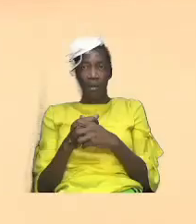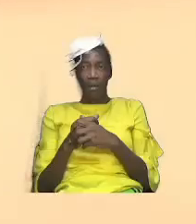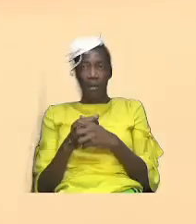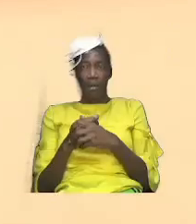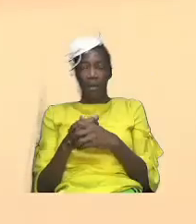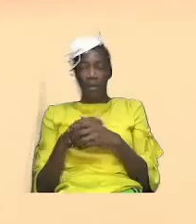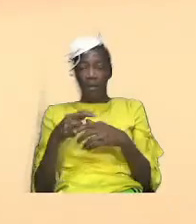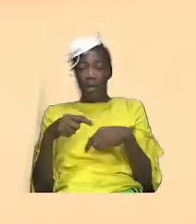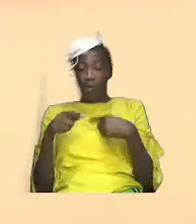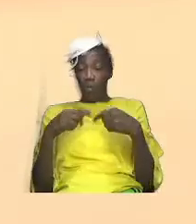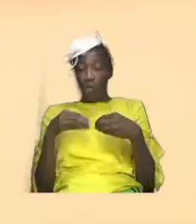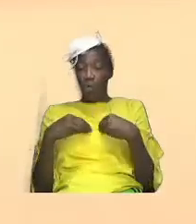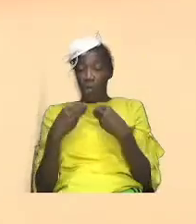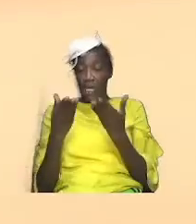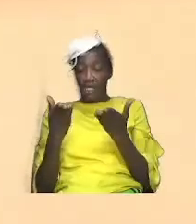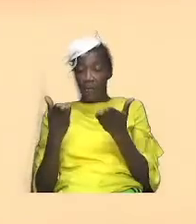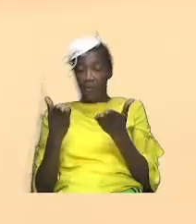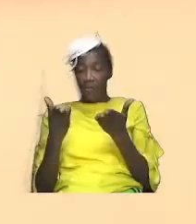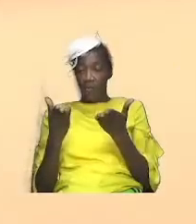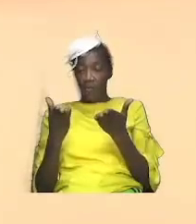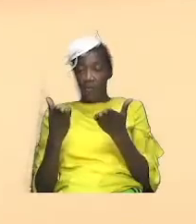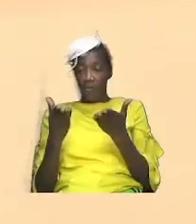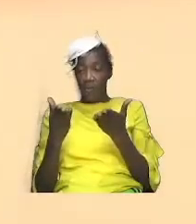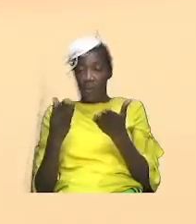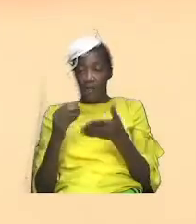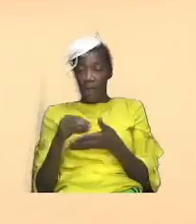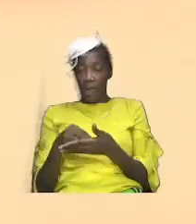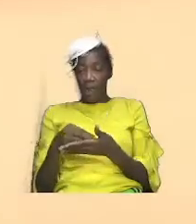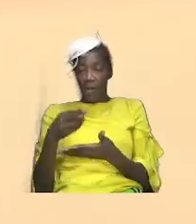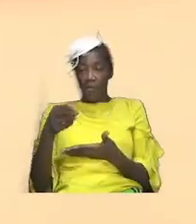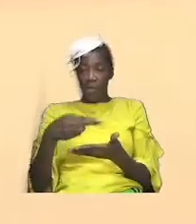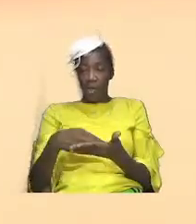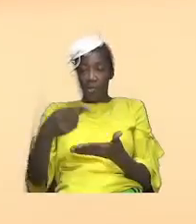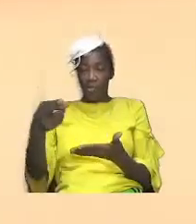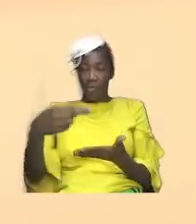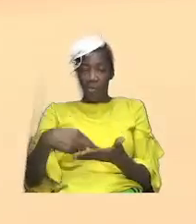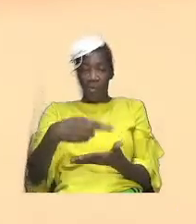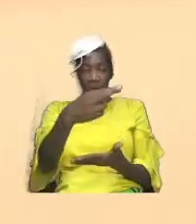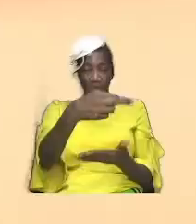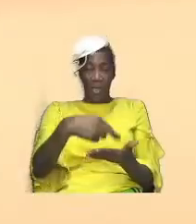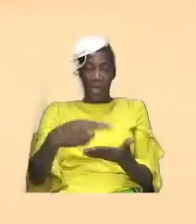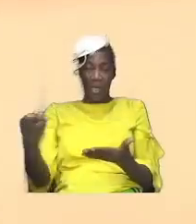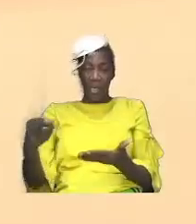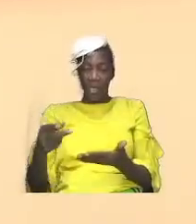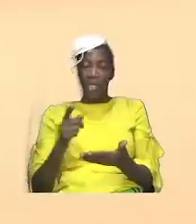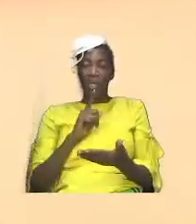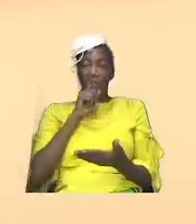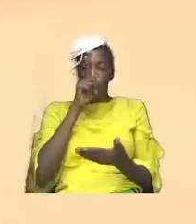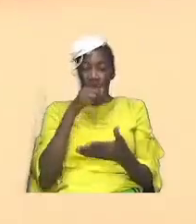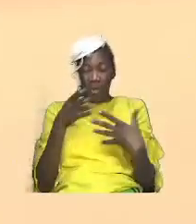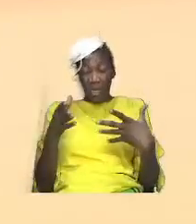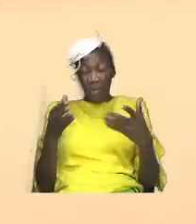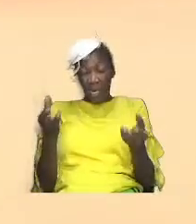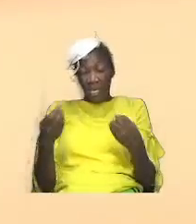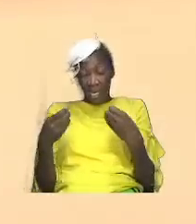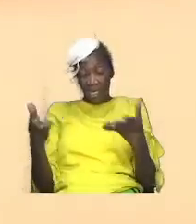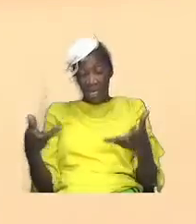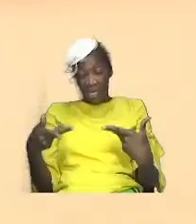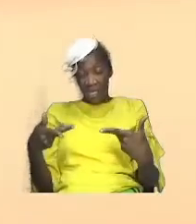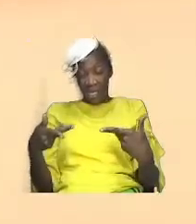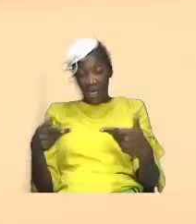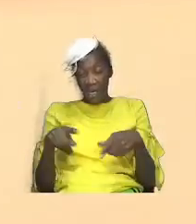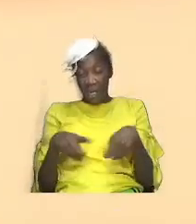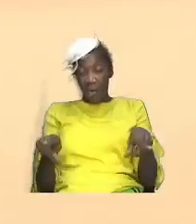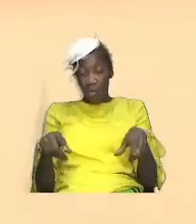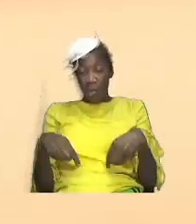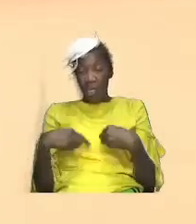When we give, our reward is going to be sure. We might not even get it back here. But we are